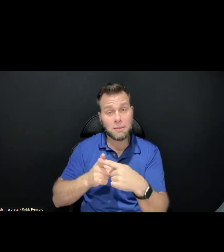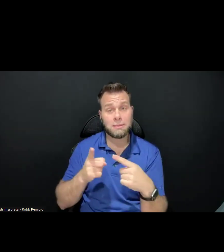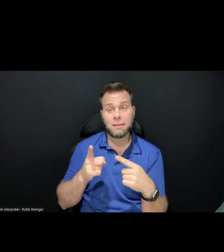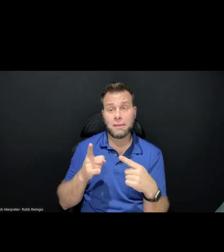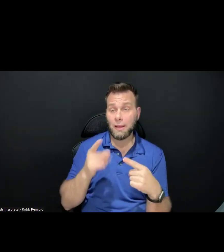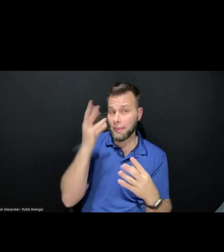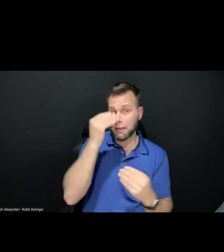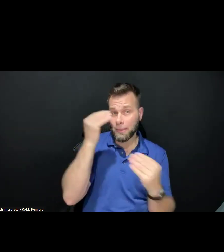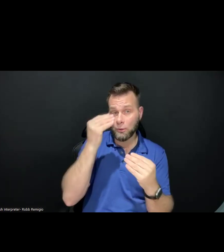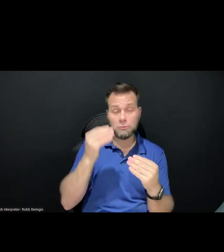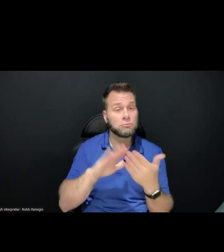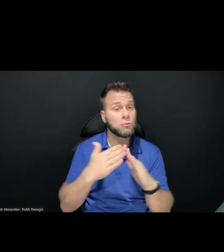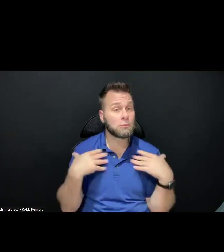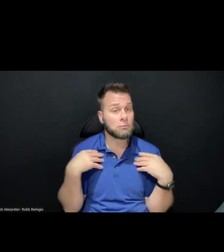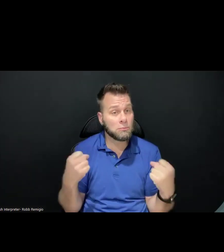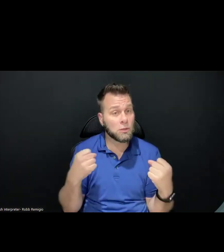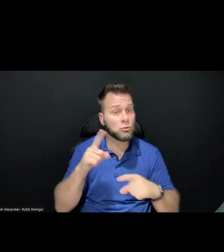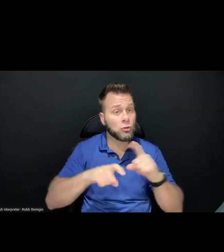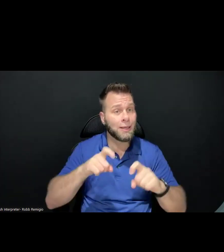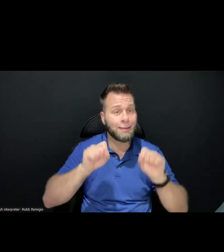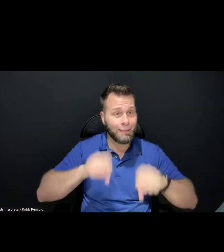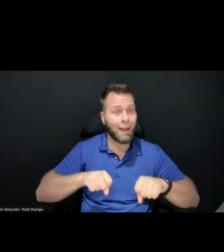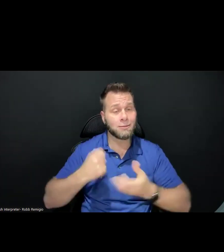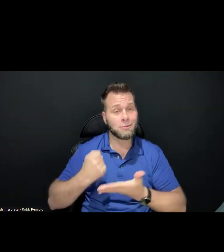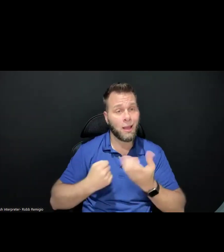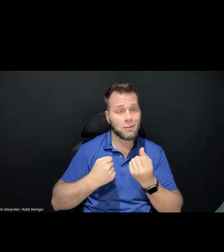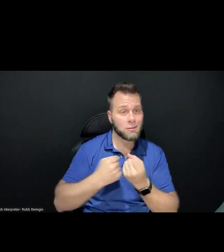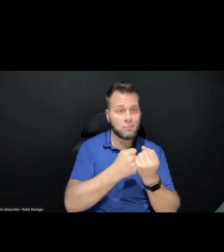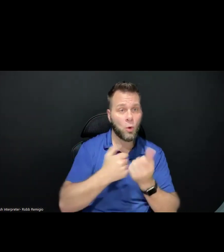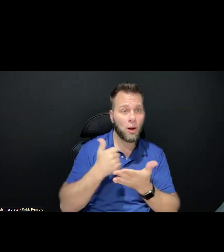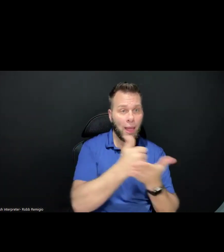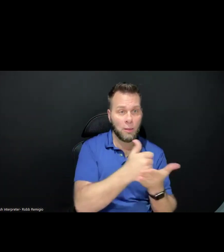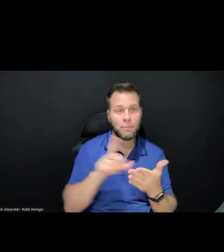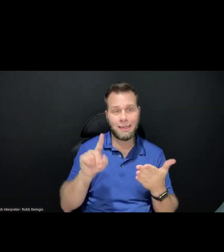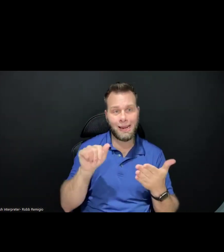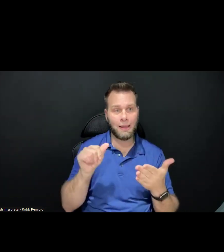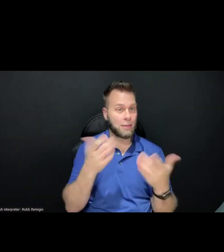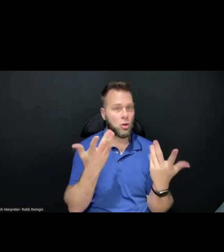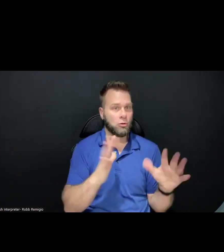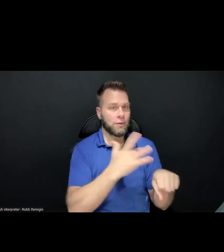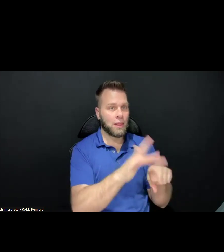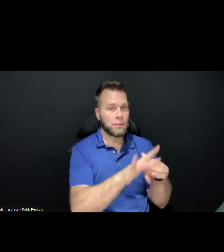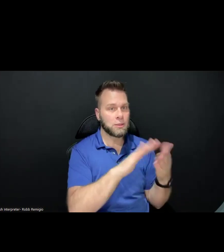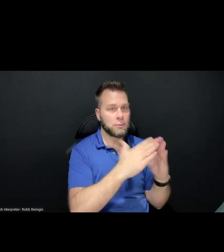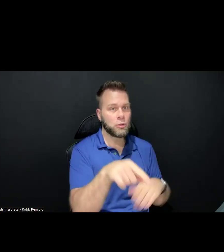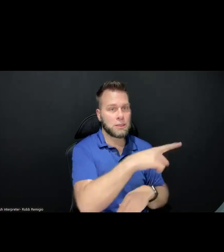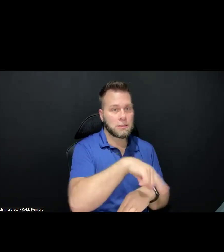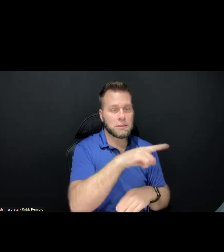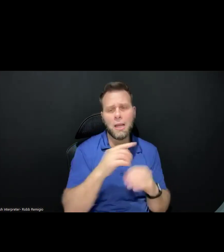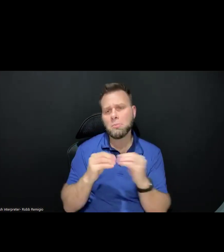Equity Survey and ways that that can complement data that's existing in communities and even some of the more local level